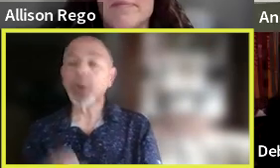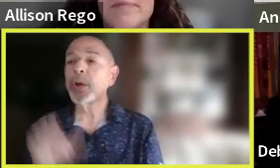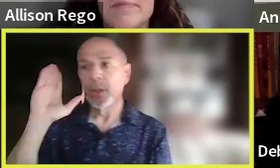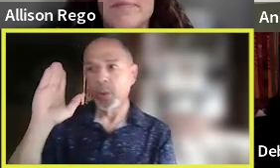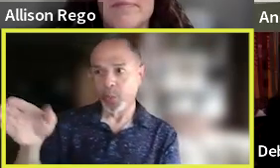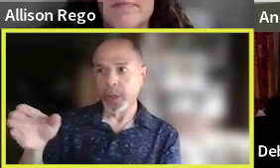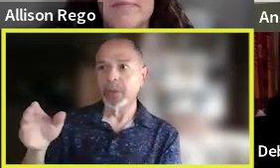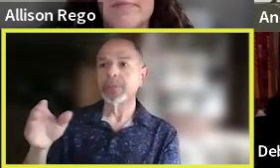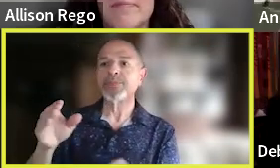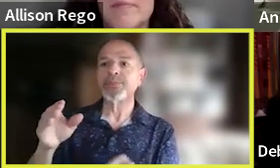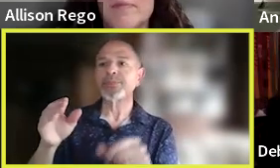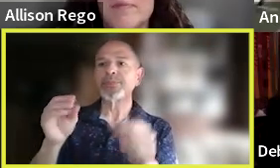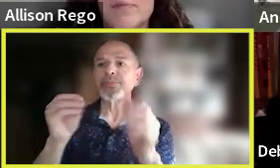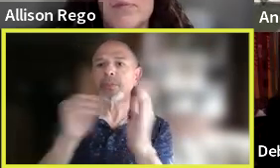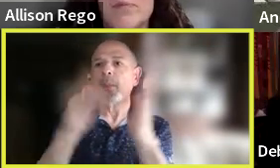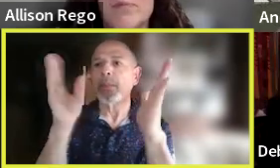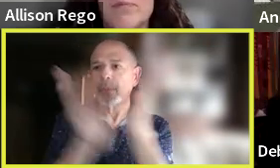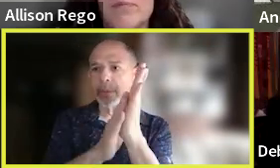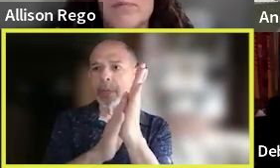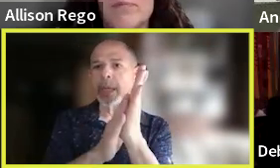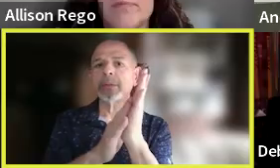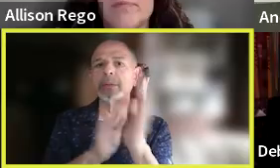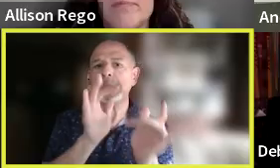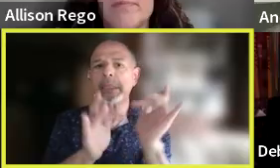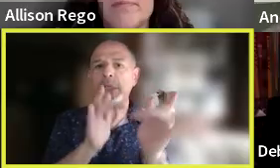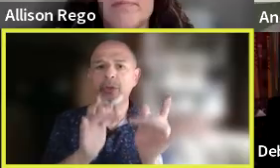the website. Yes.